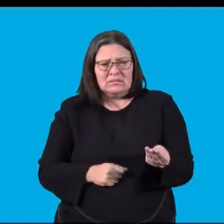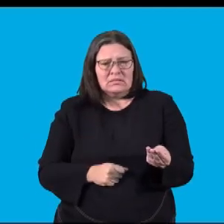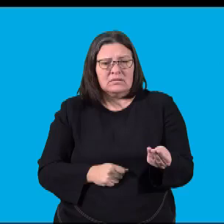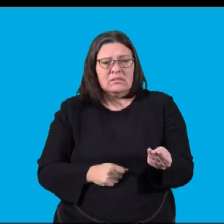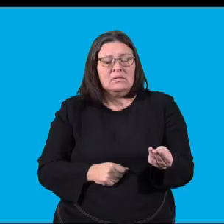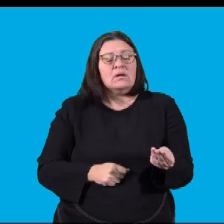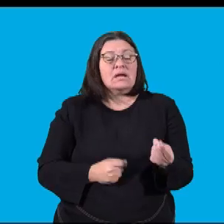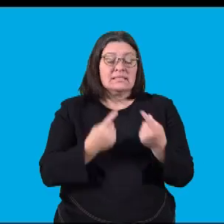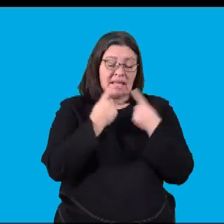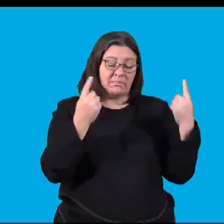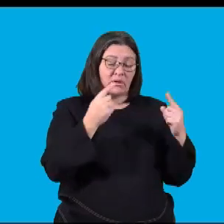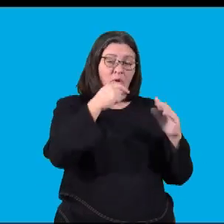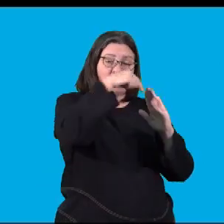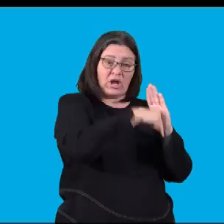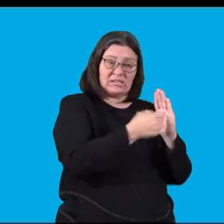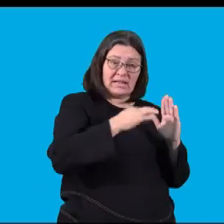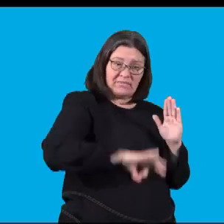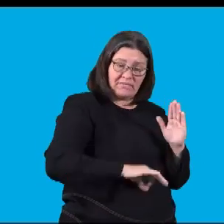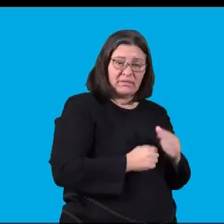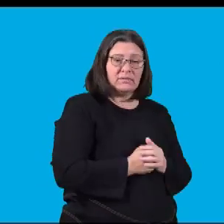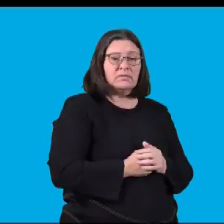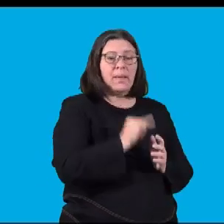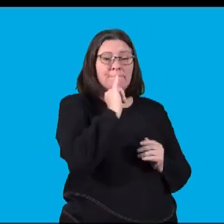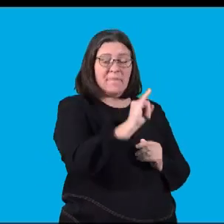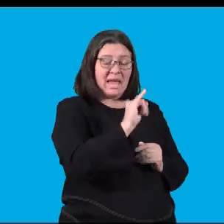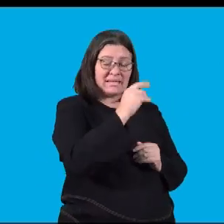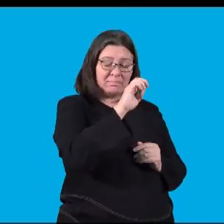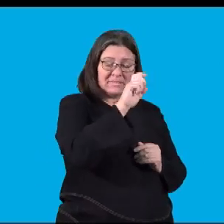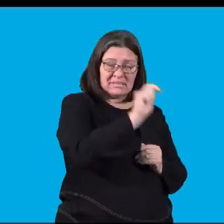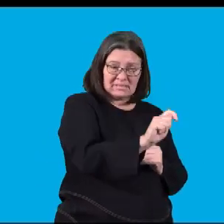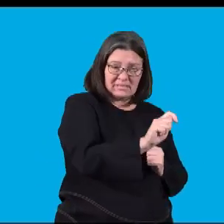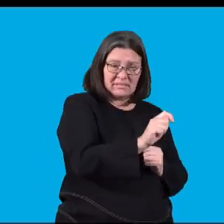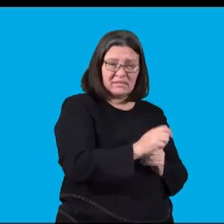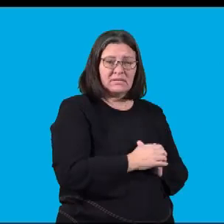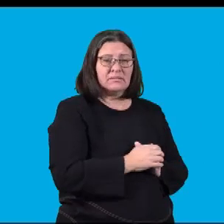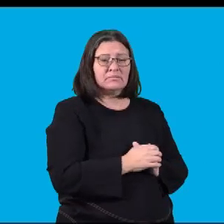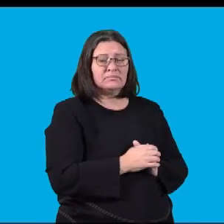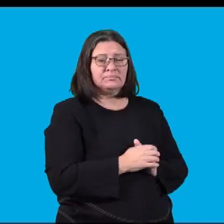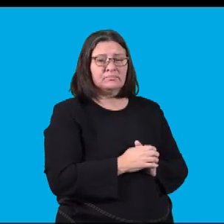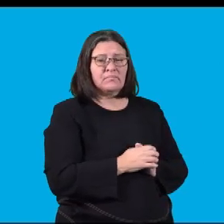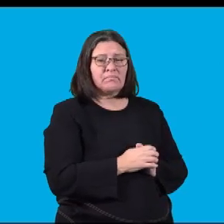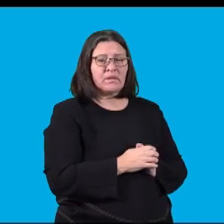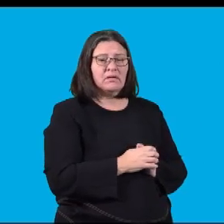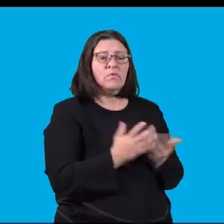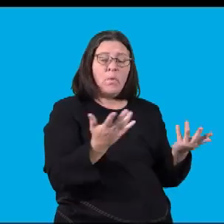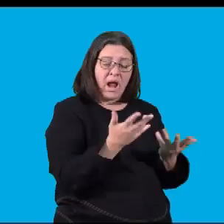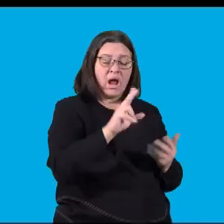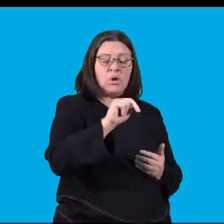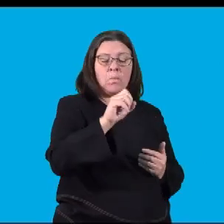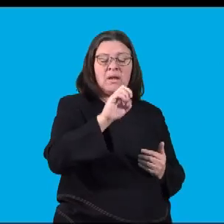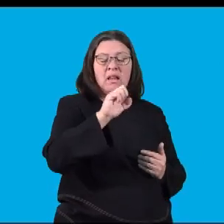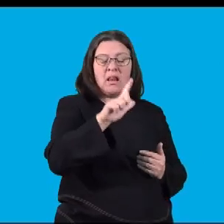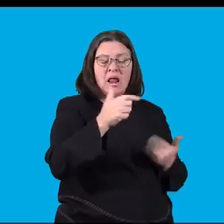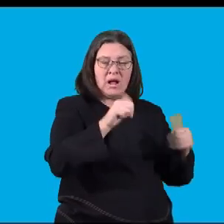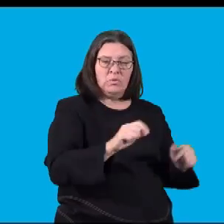to your statement of comprehensive income, you take your bad debts, which is in your nominal accounts,